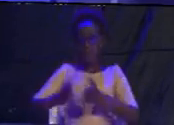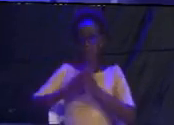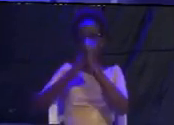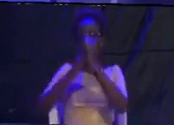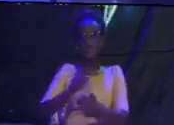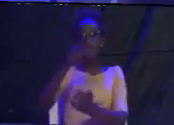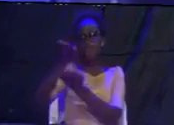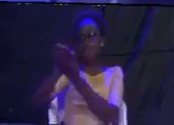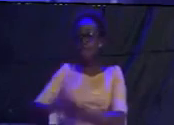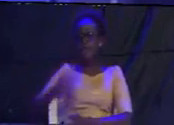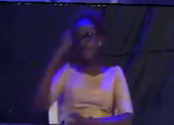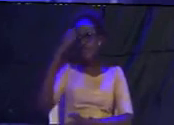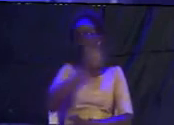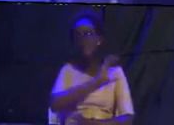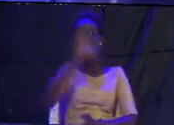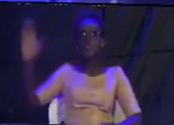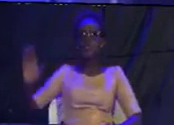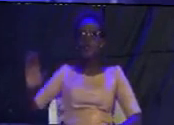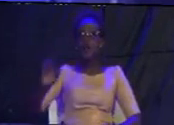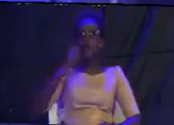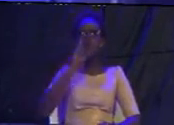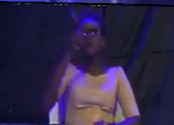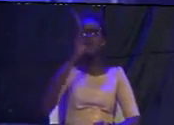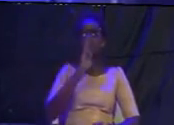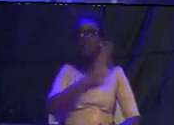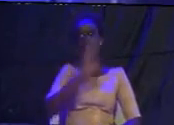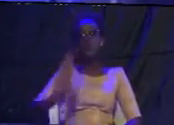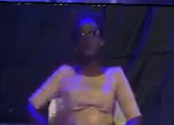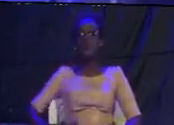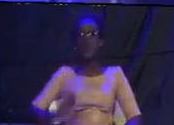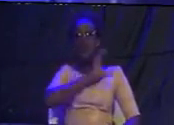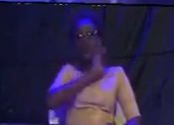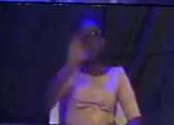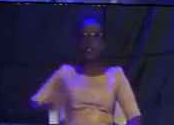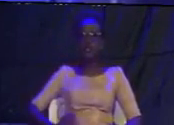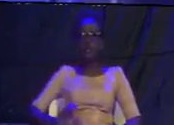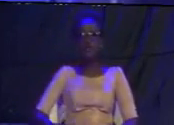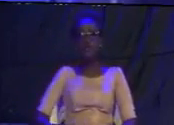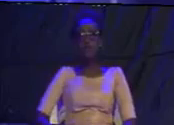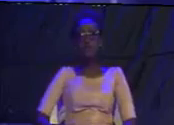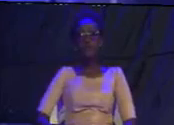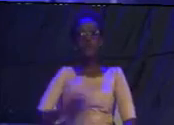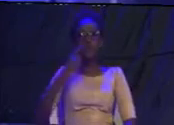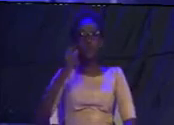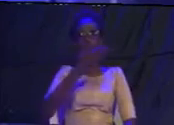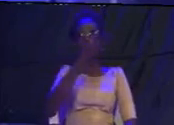There's gonna be a central bank in Africa that will be governed by a born again believer.